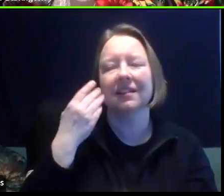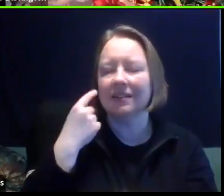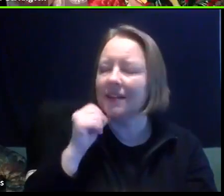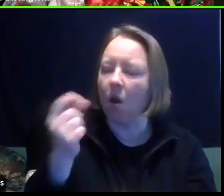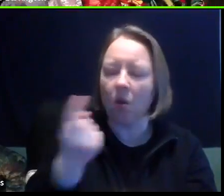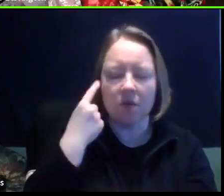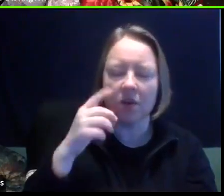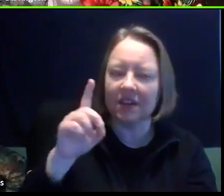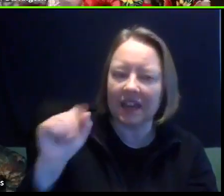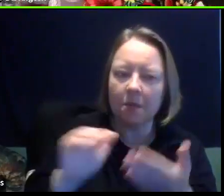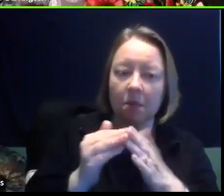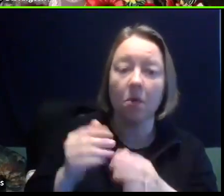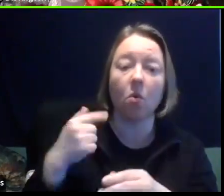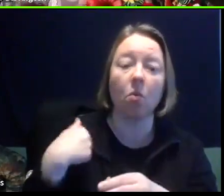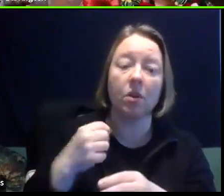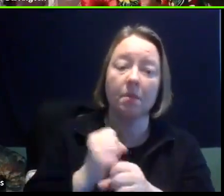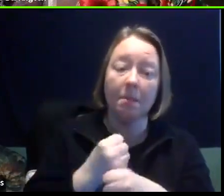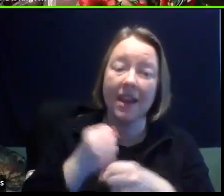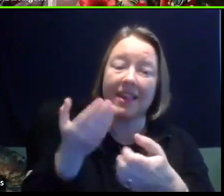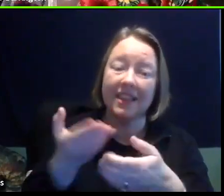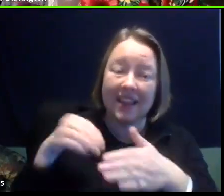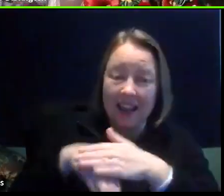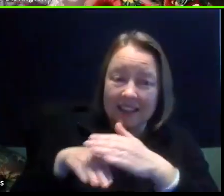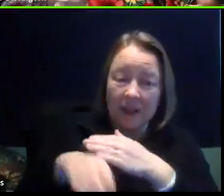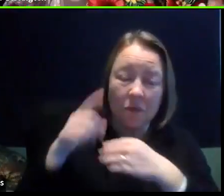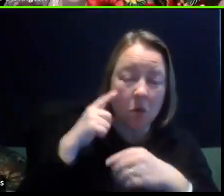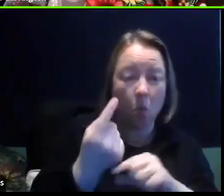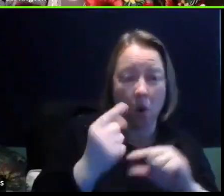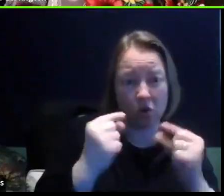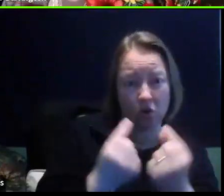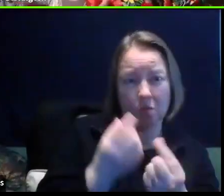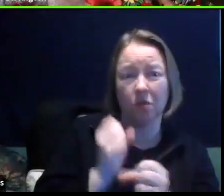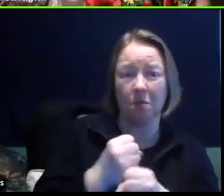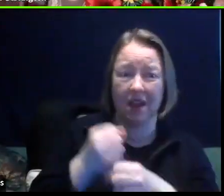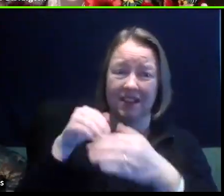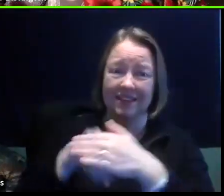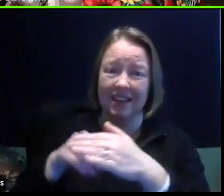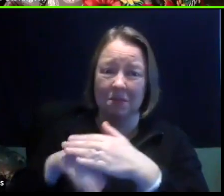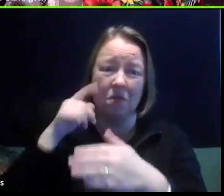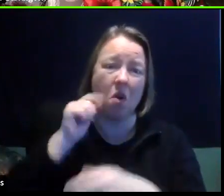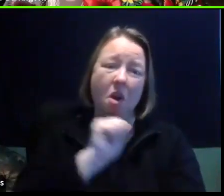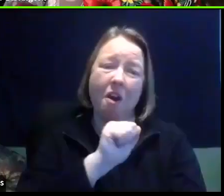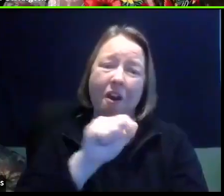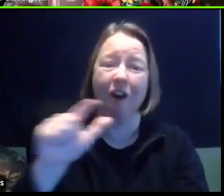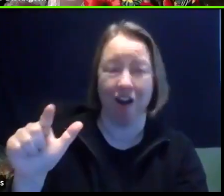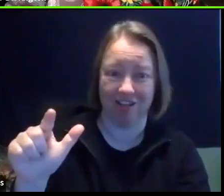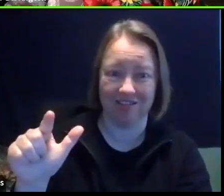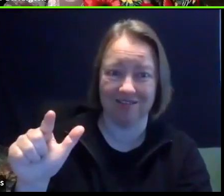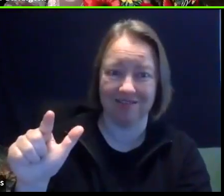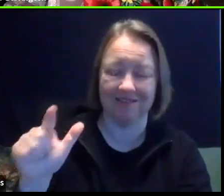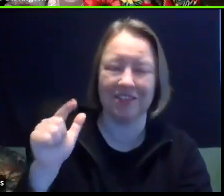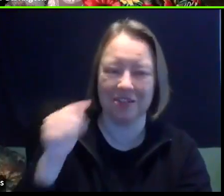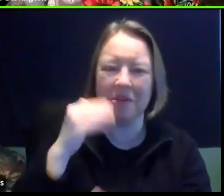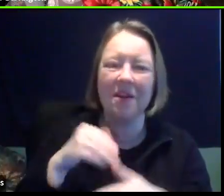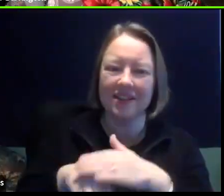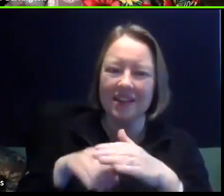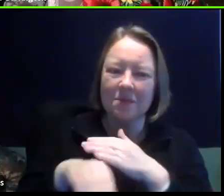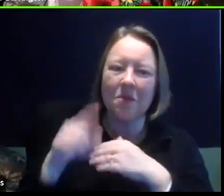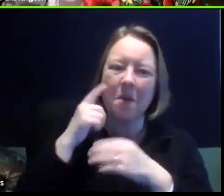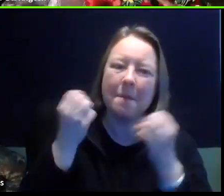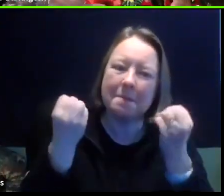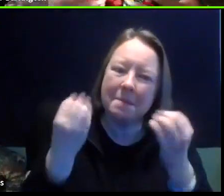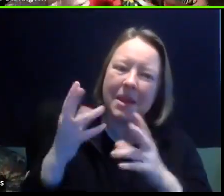community, but when you make things accessible for one group, you've made accessibility for all. You know, you've made accessibility for